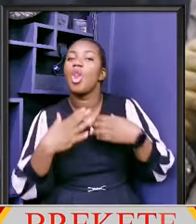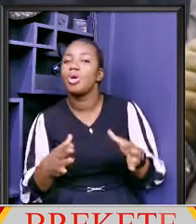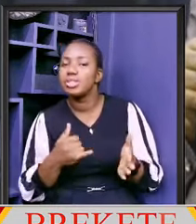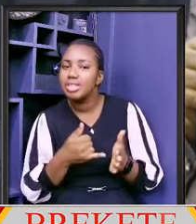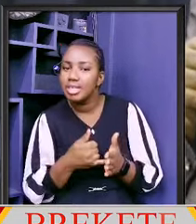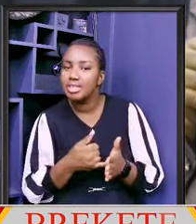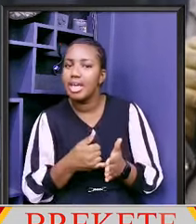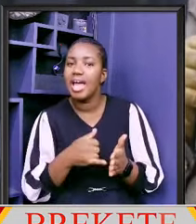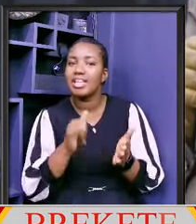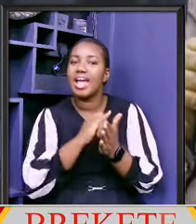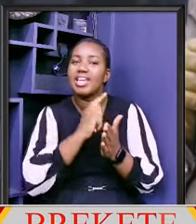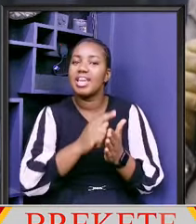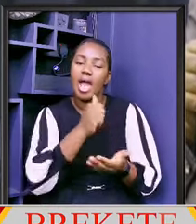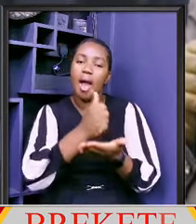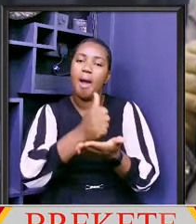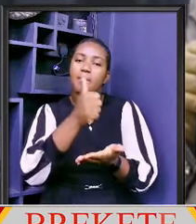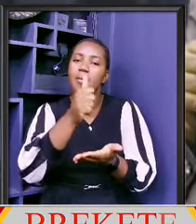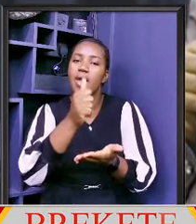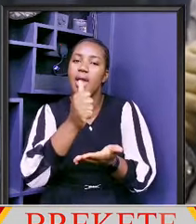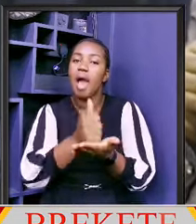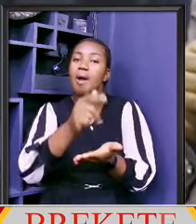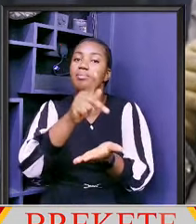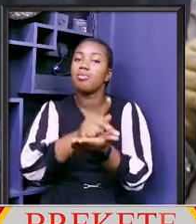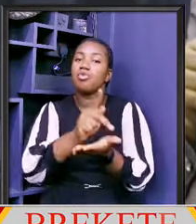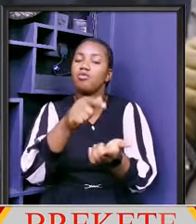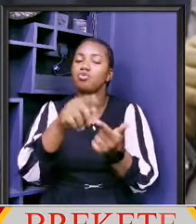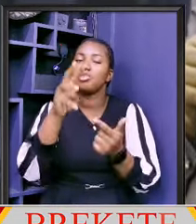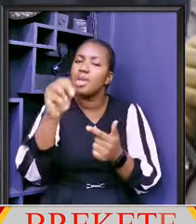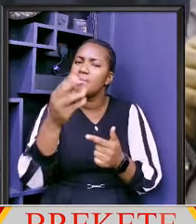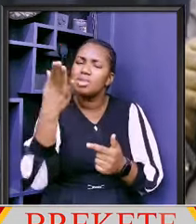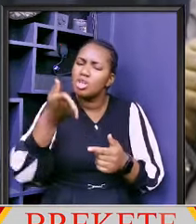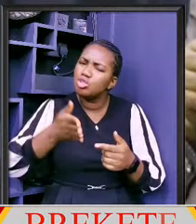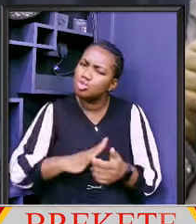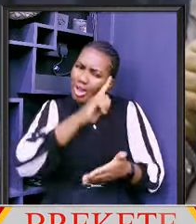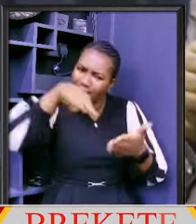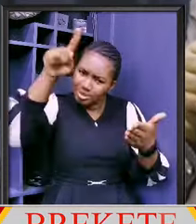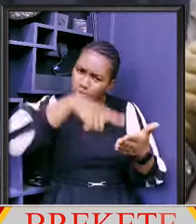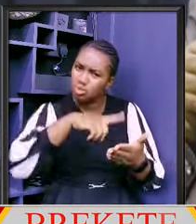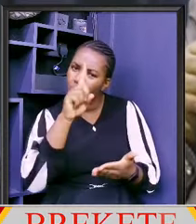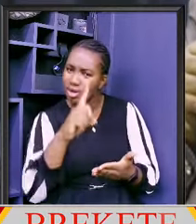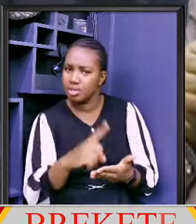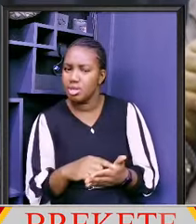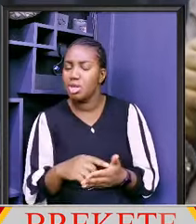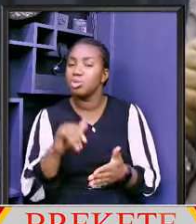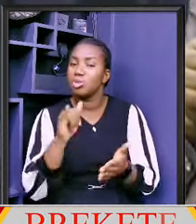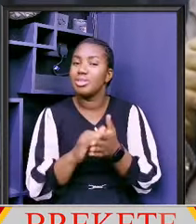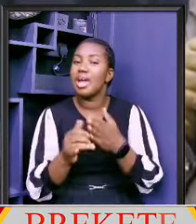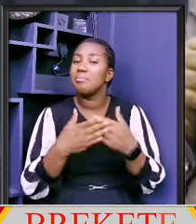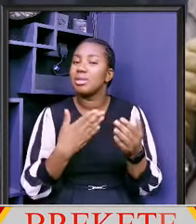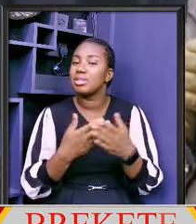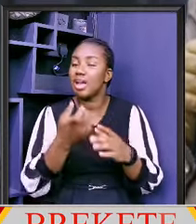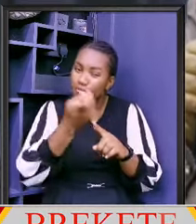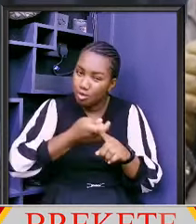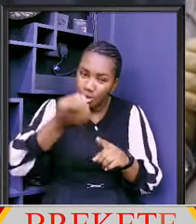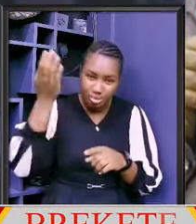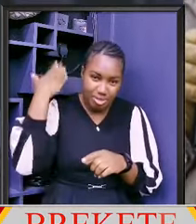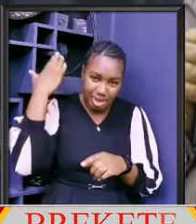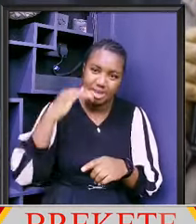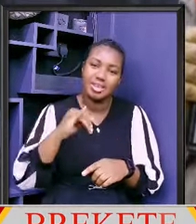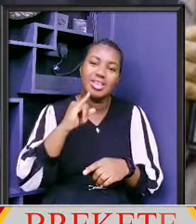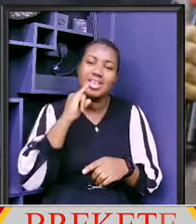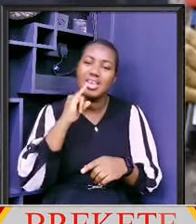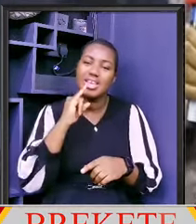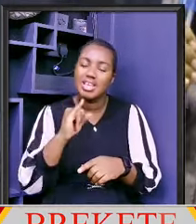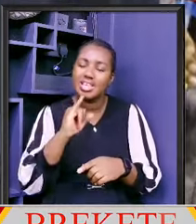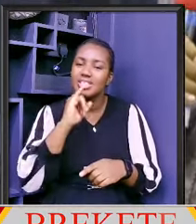been approved to them, given to them, they're supposed to cancel that one. So that matter, right from then, it was of no more.